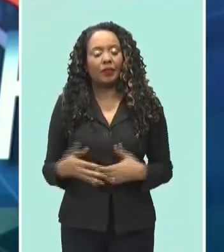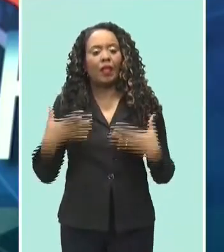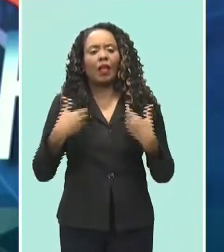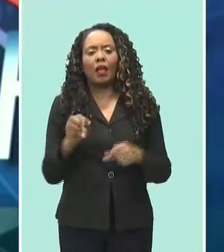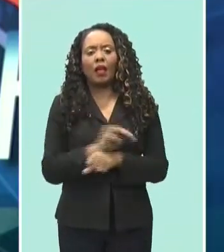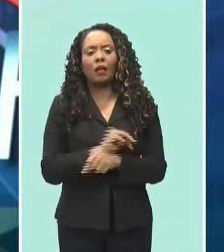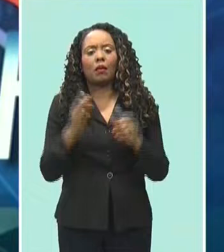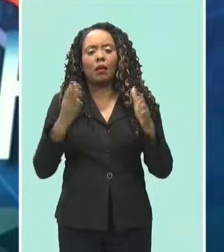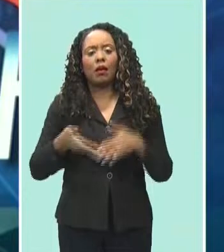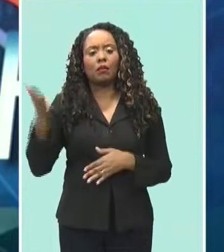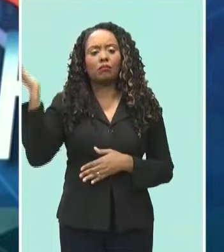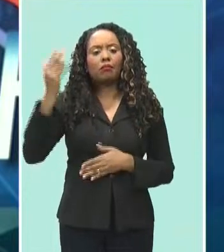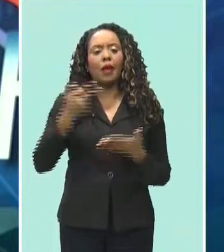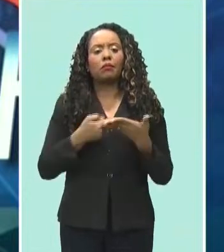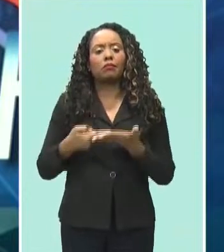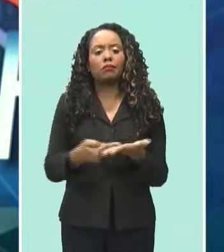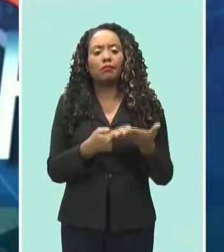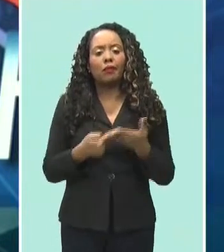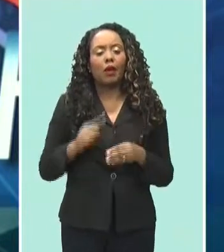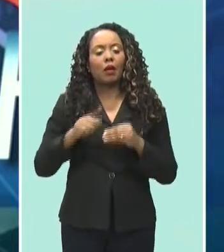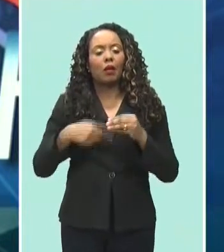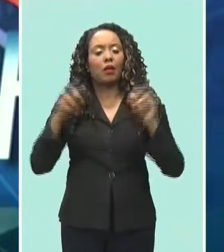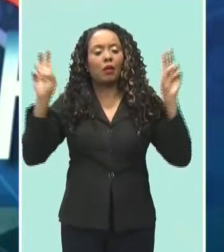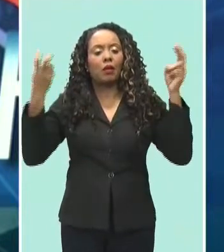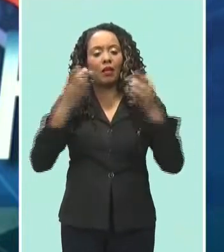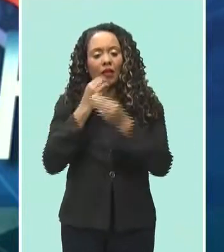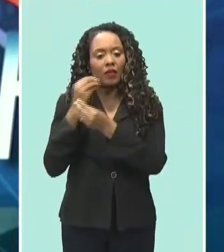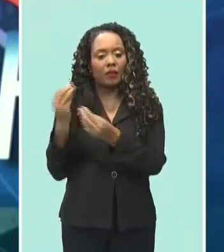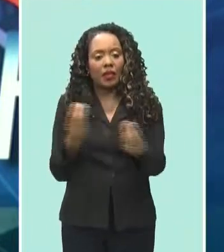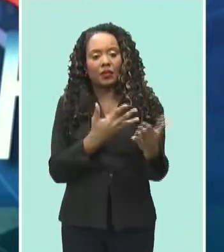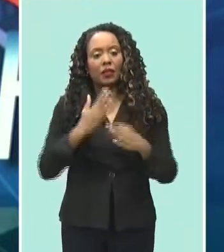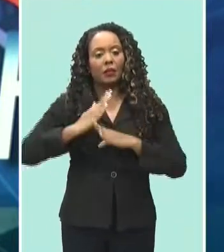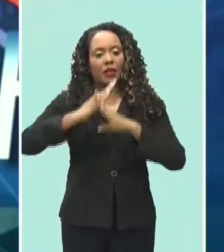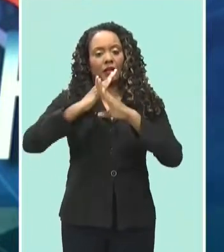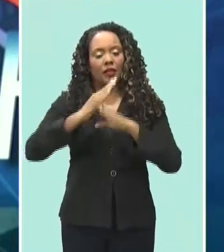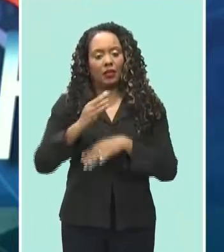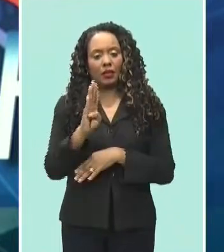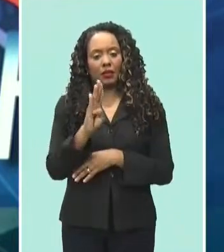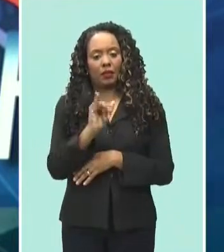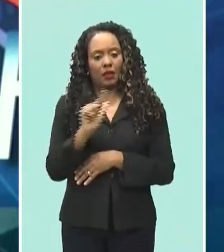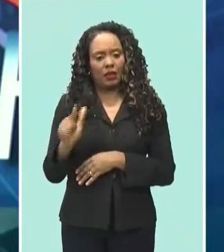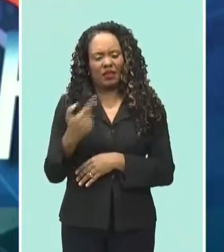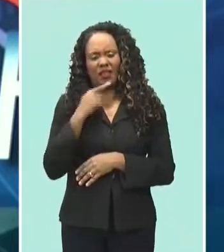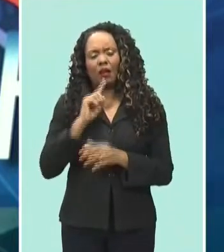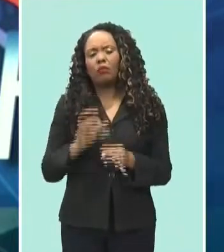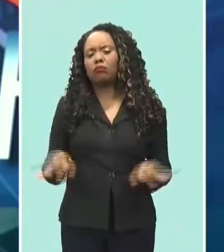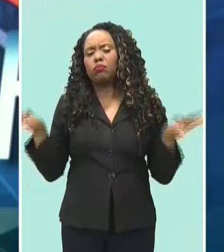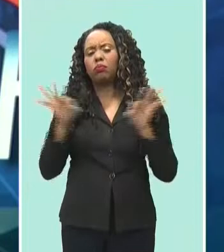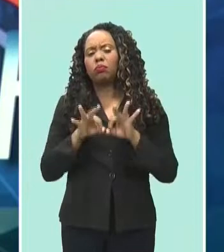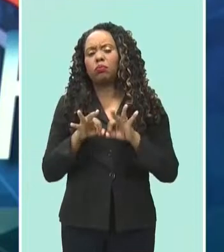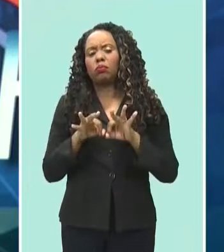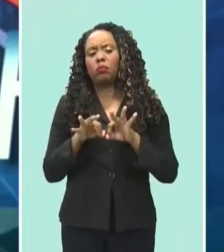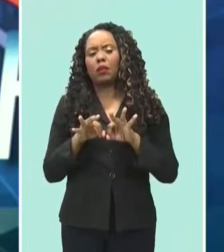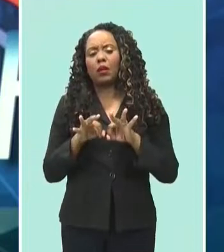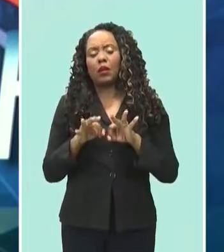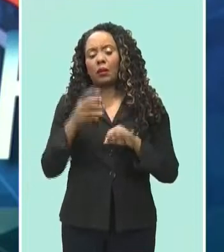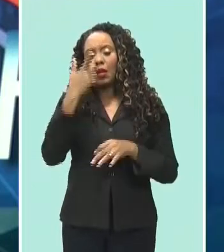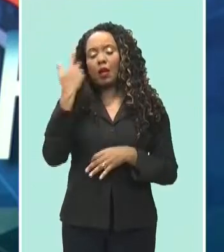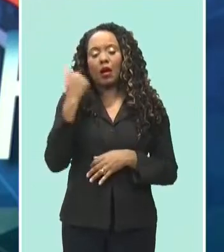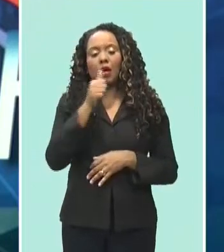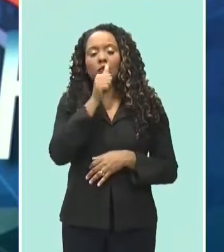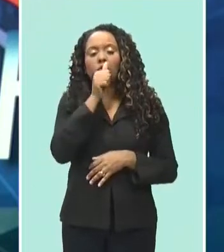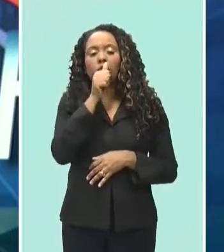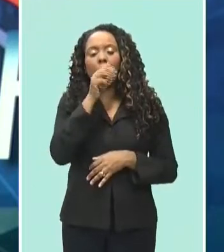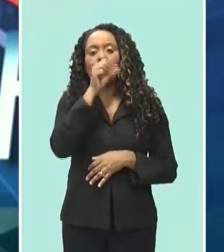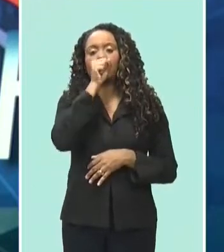was speaking during today's debate of the data protection bill in the lower house. He stresses it is essential, especially in his ministry,